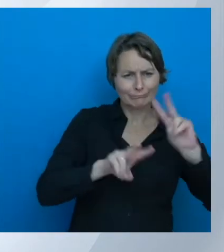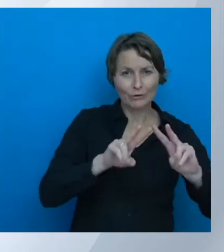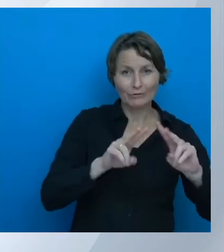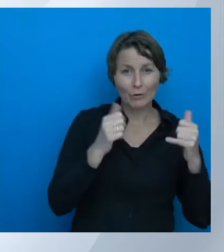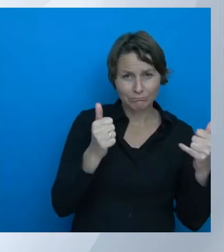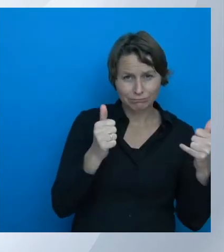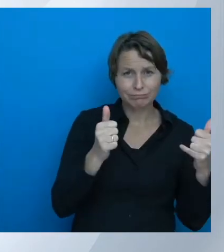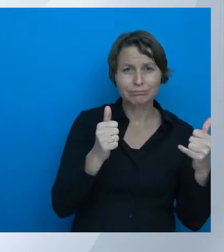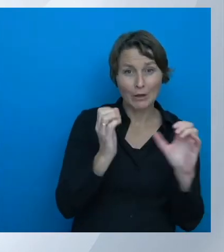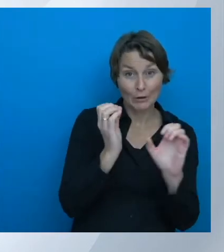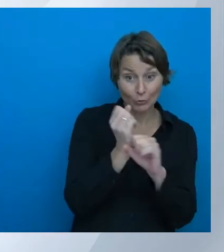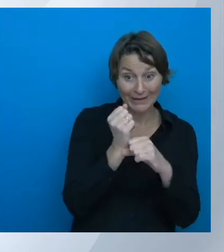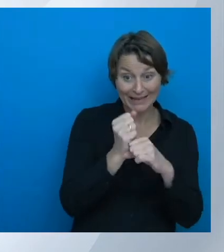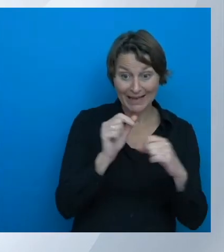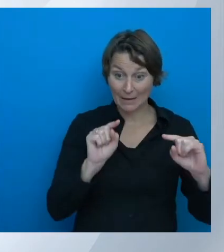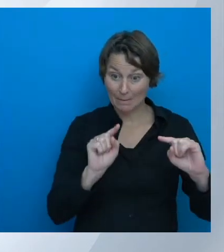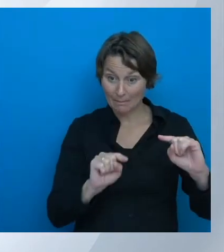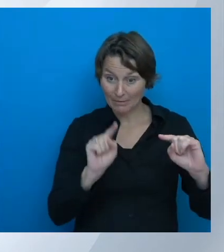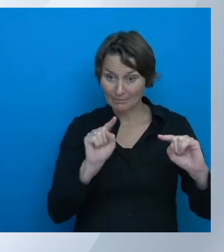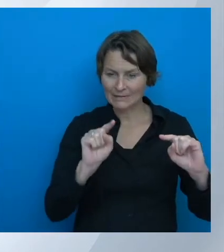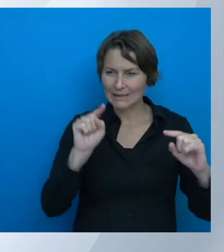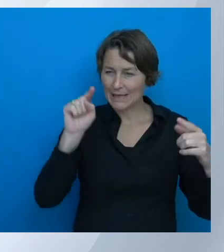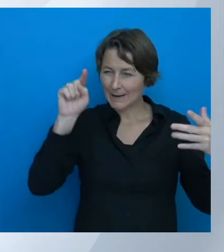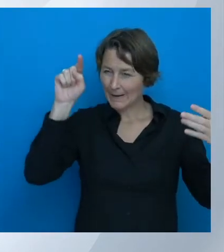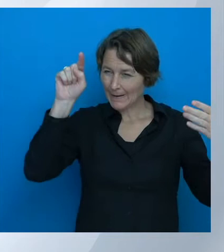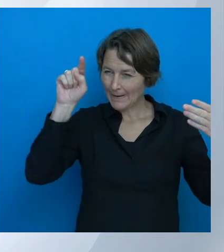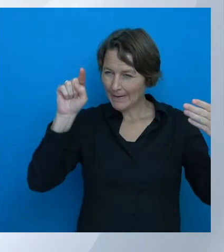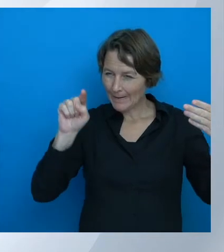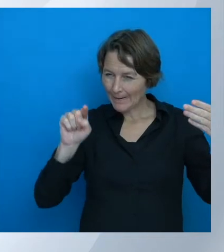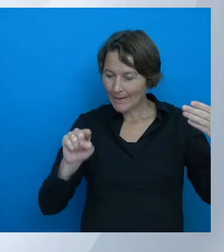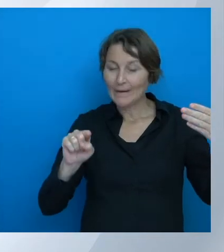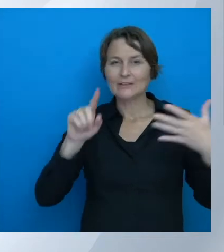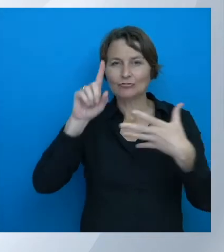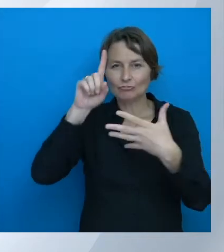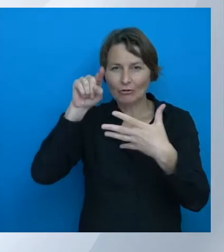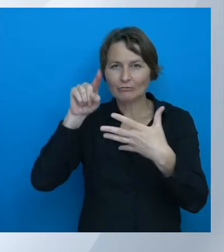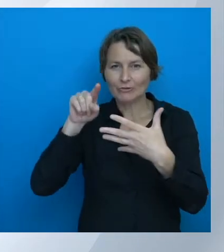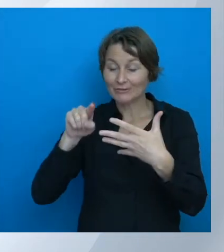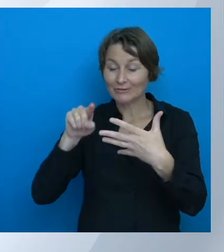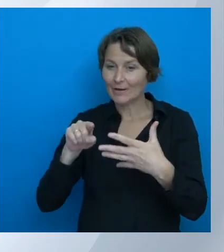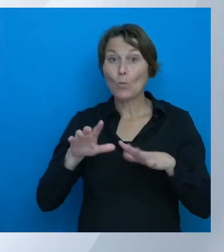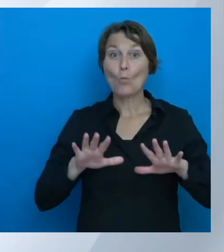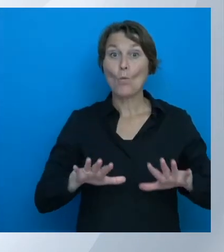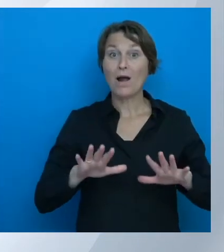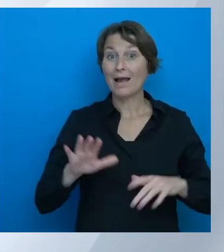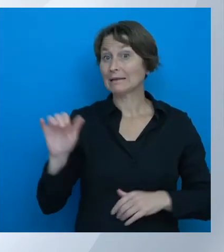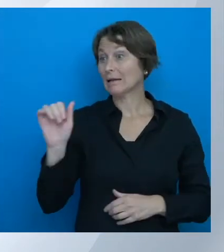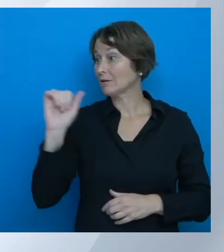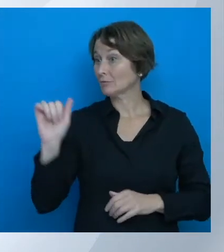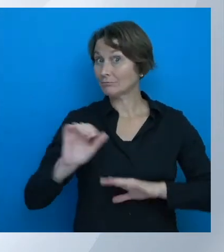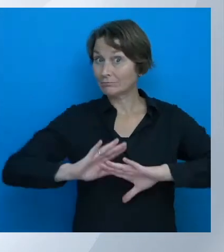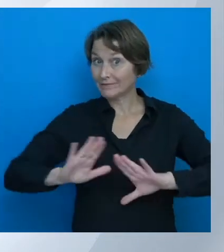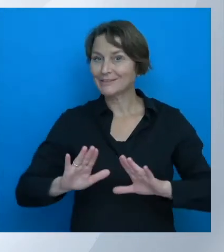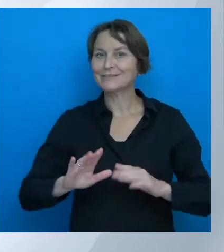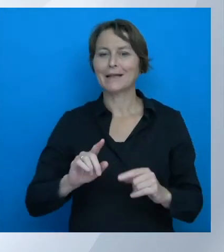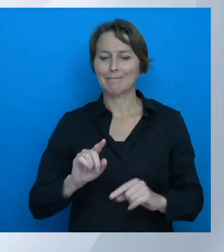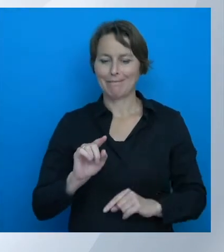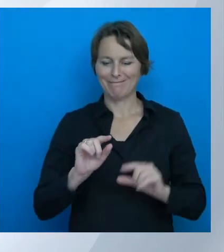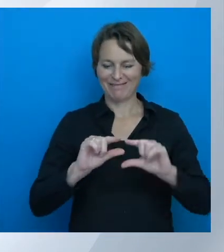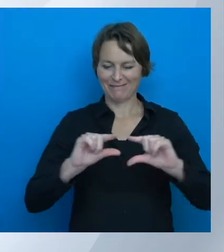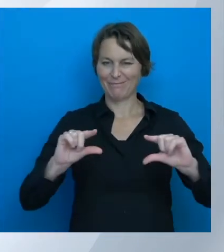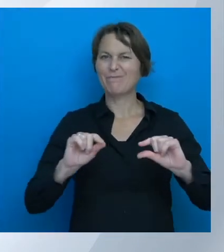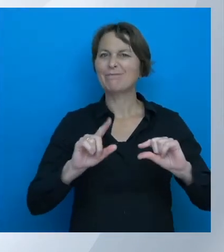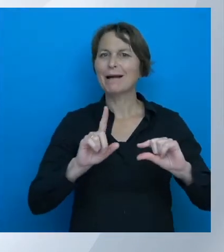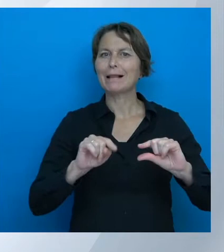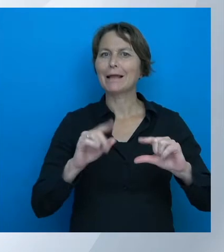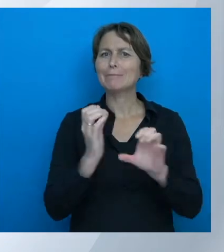just to make sure I've not done anything daft again. Wait for Azure to do something, and then click create. And that's it. That's